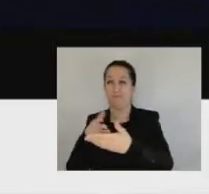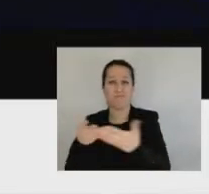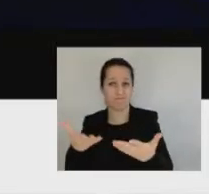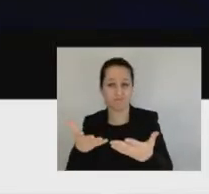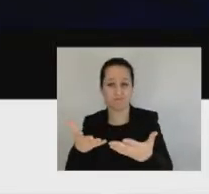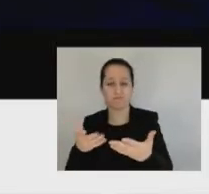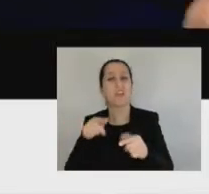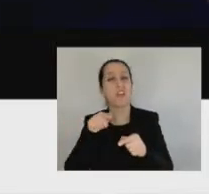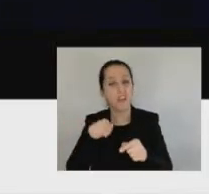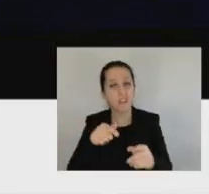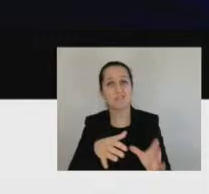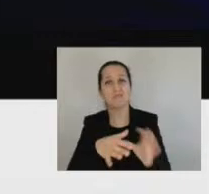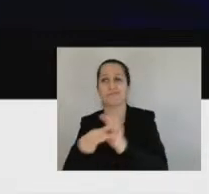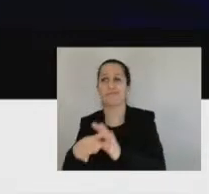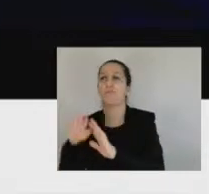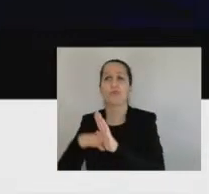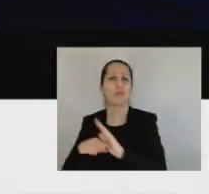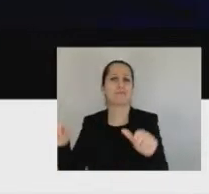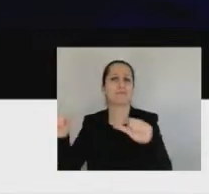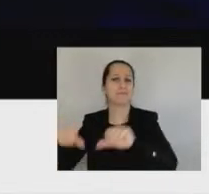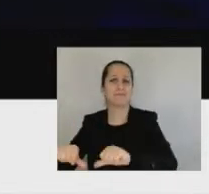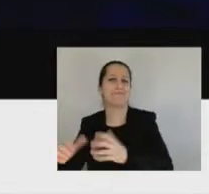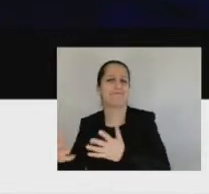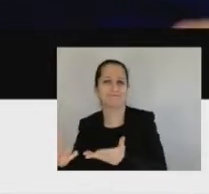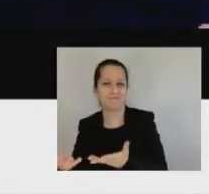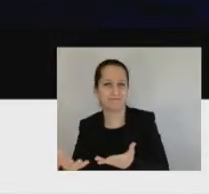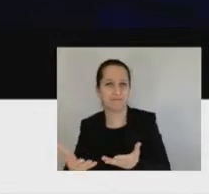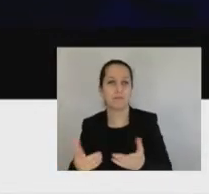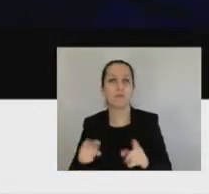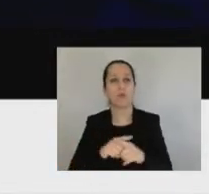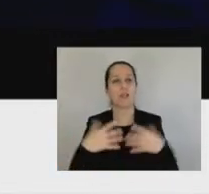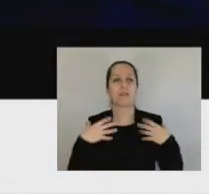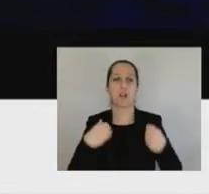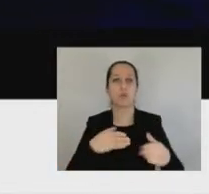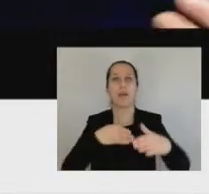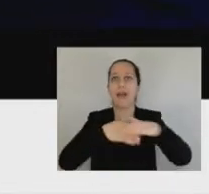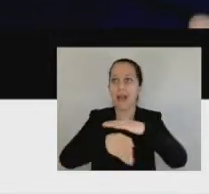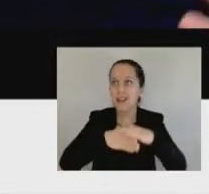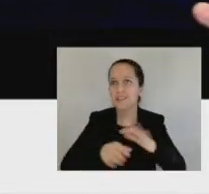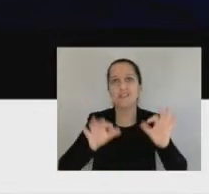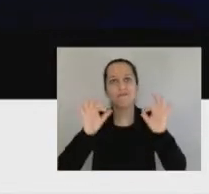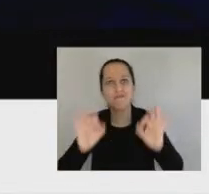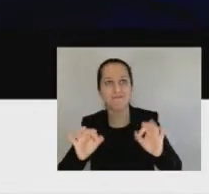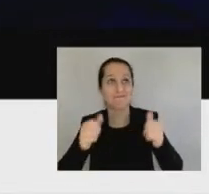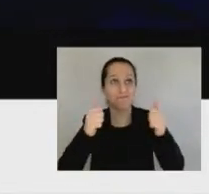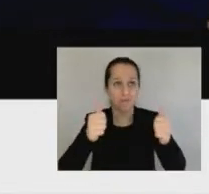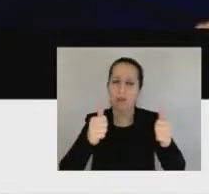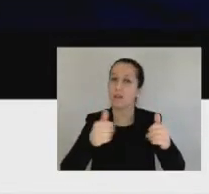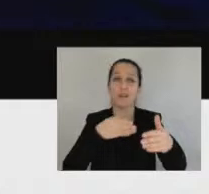the effectiveness of programs. The non-existence of